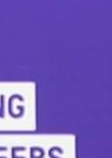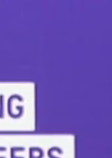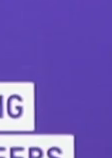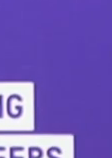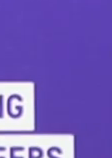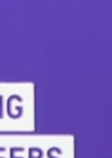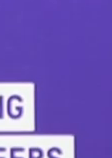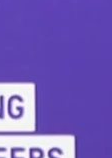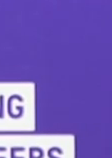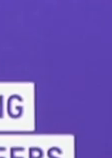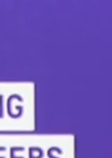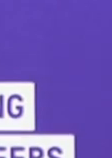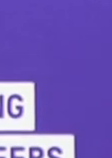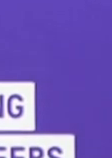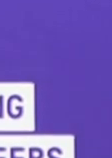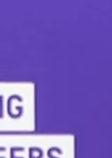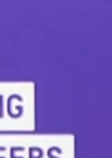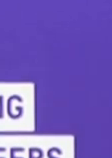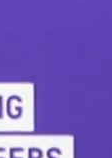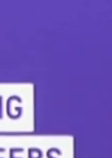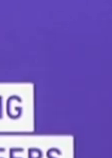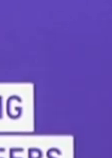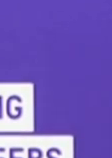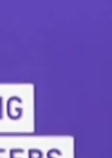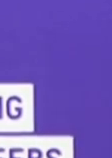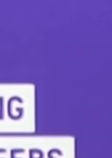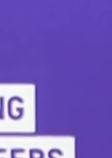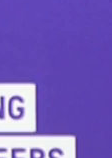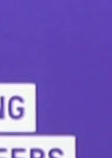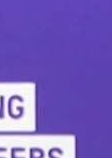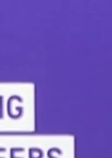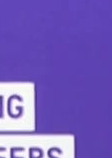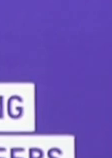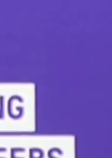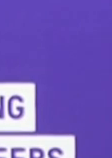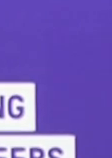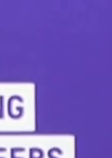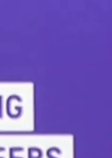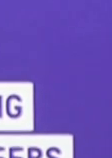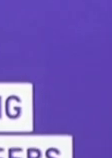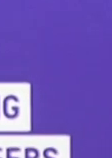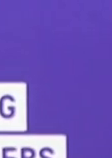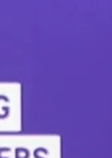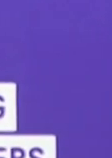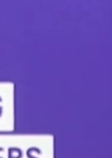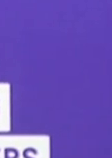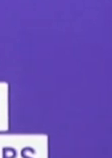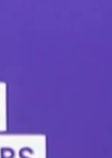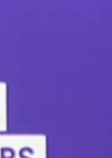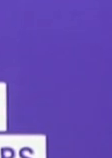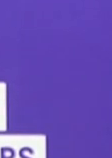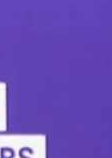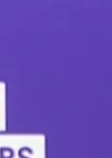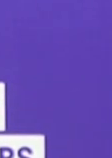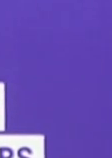42 new cases since our update yesterday. There have, I'm sad to say, been 737 Victorians now who have passed away because